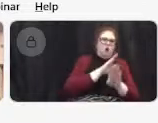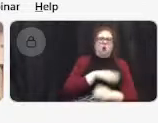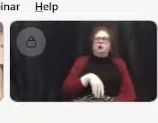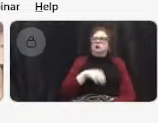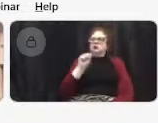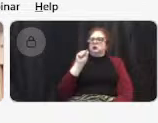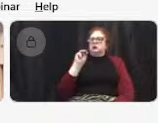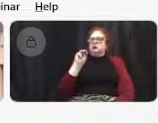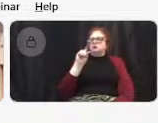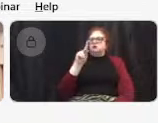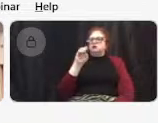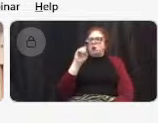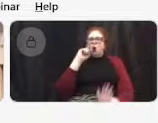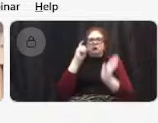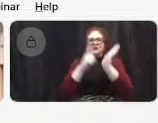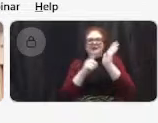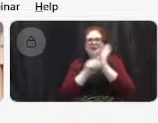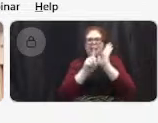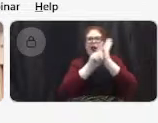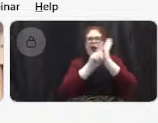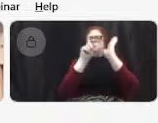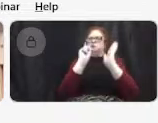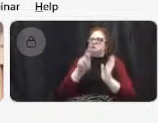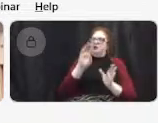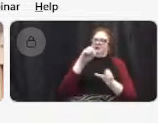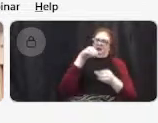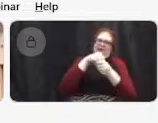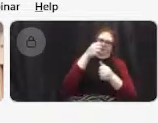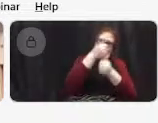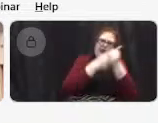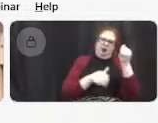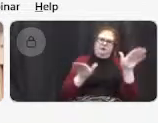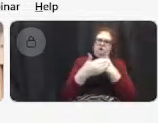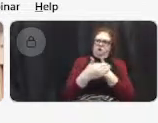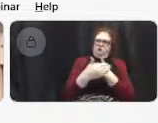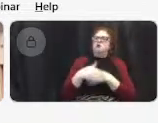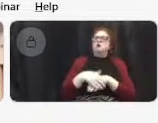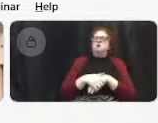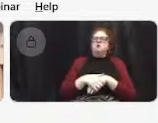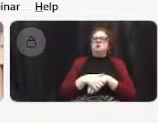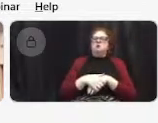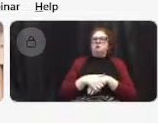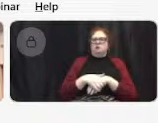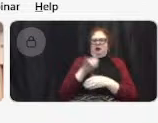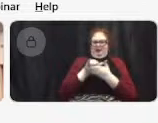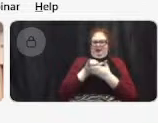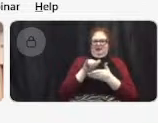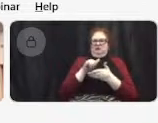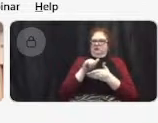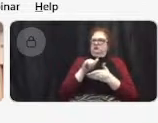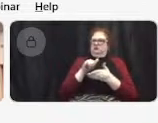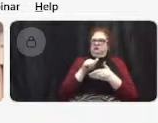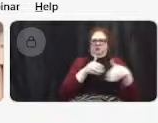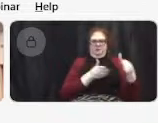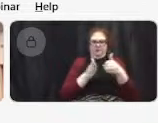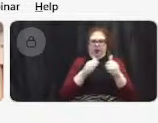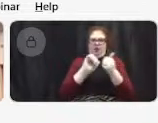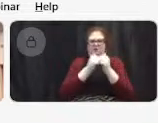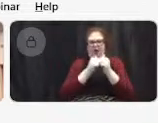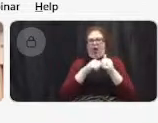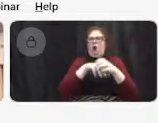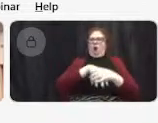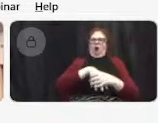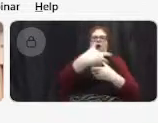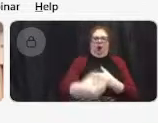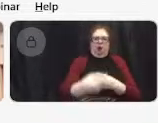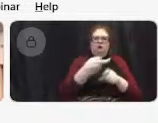detectors are required to be in all sleeping areas in every room of the path of the means of egress from the sleeping area to